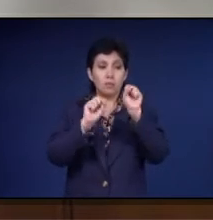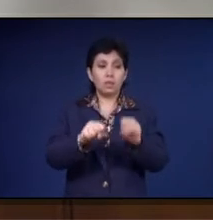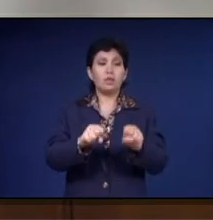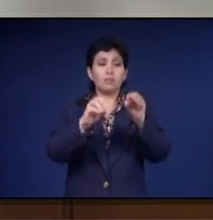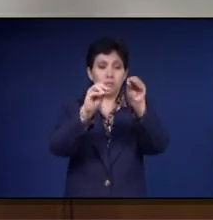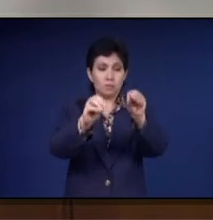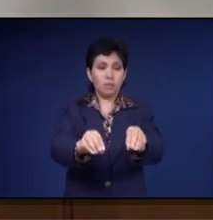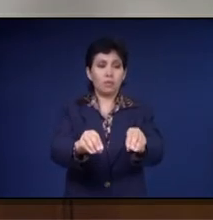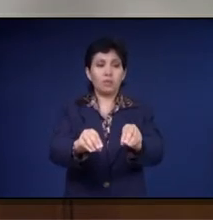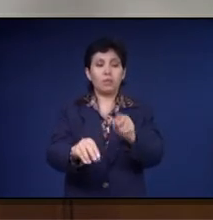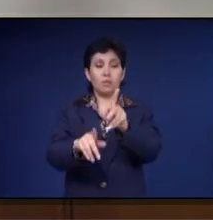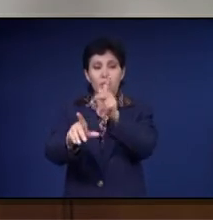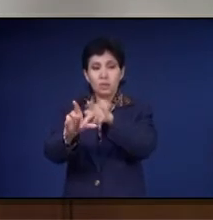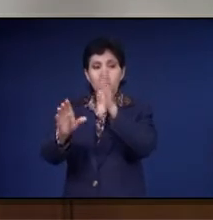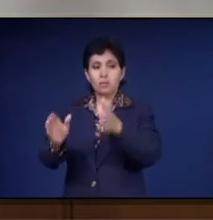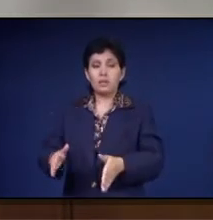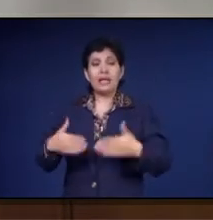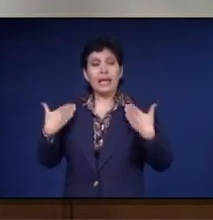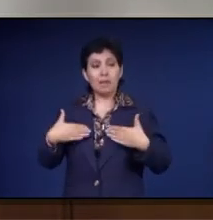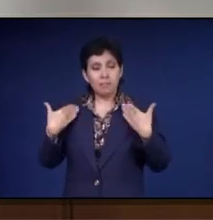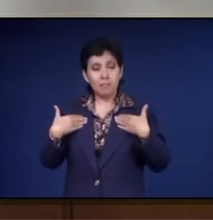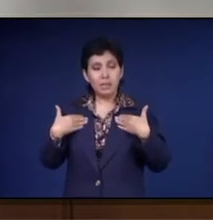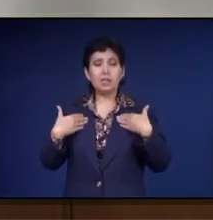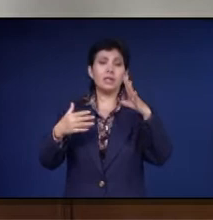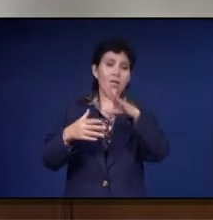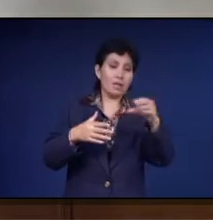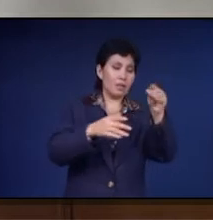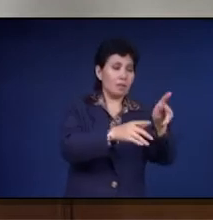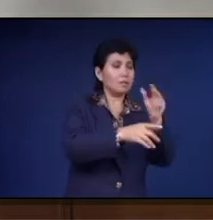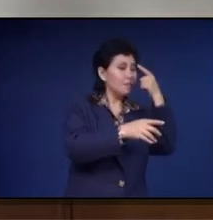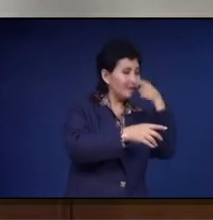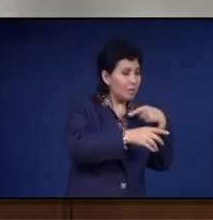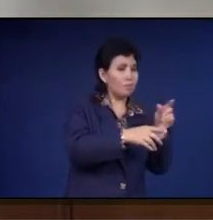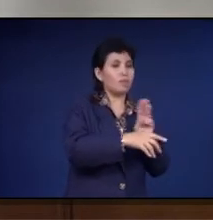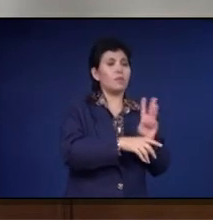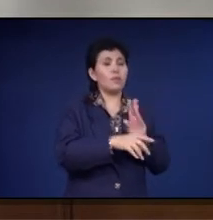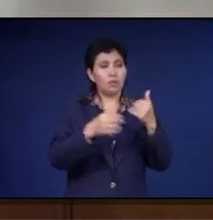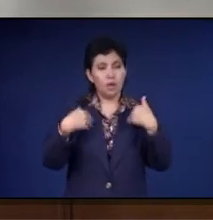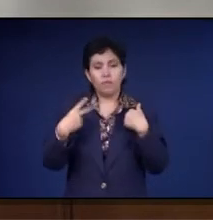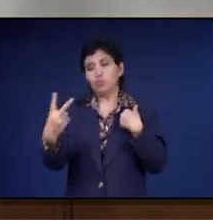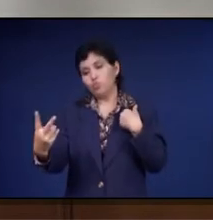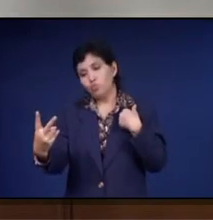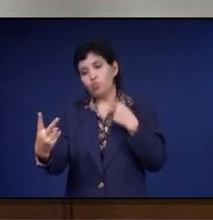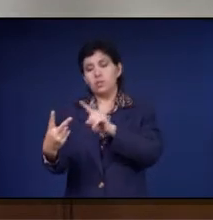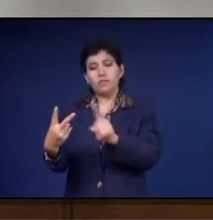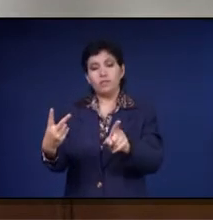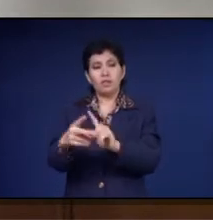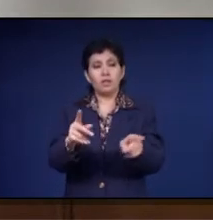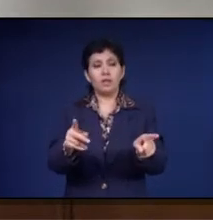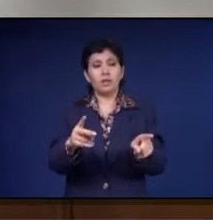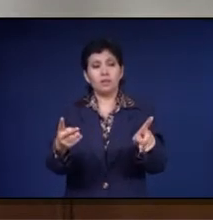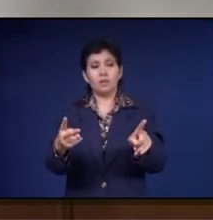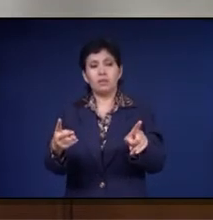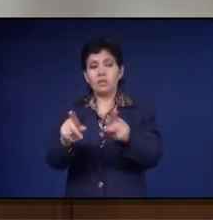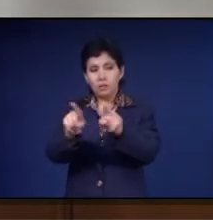the participants into the happy movie and the sad movie later on, or you can have two groups of different people and you put